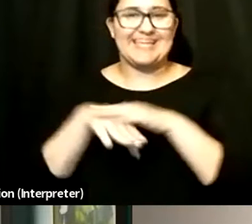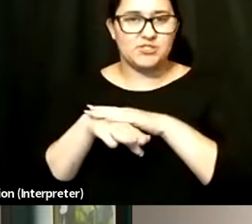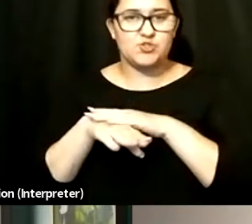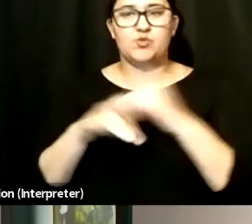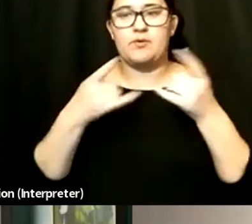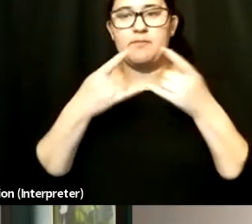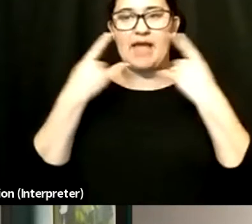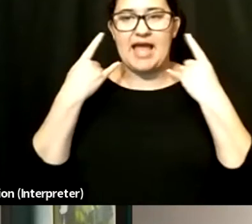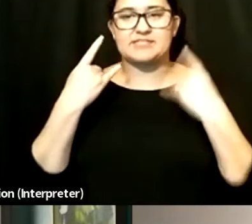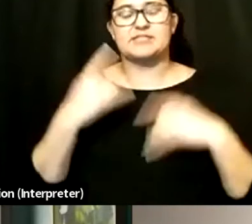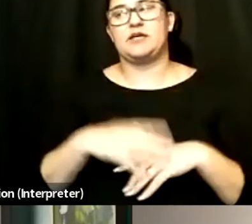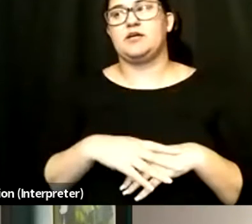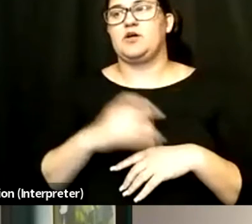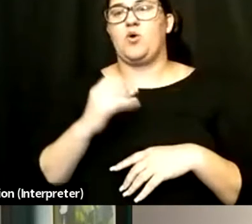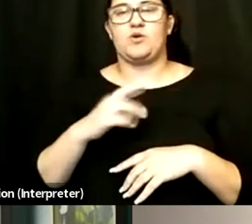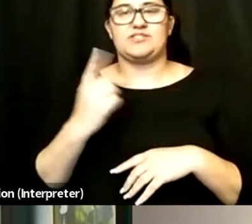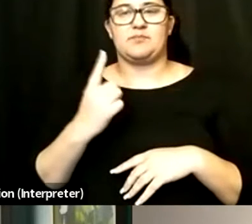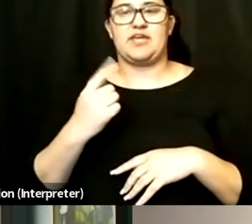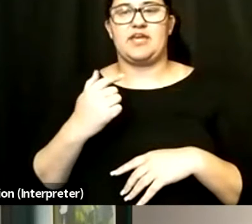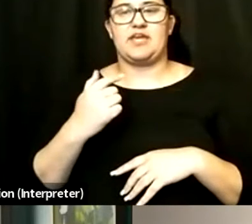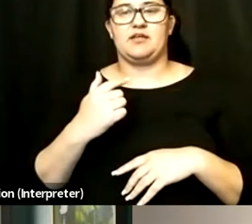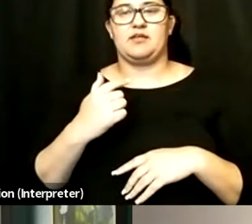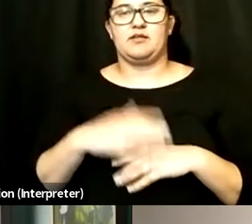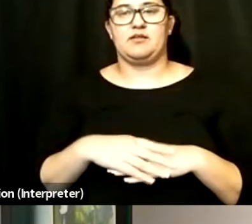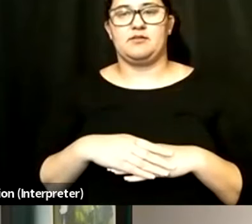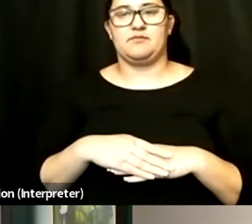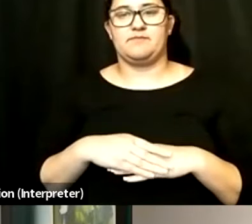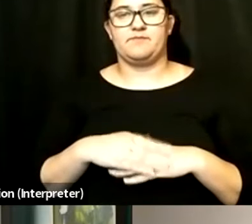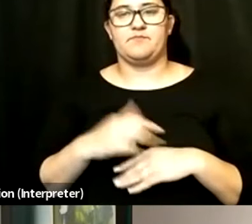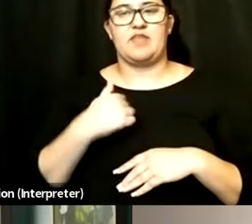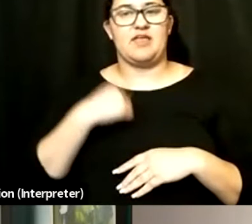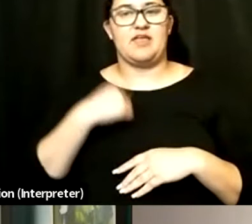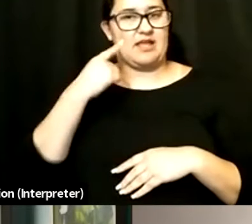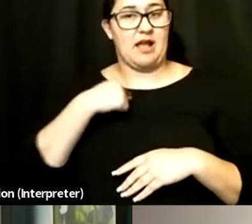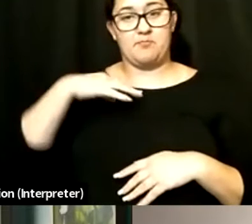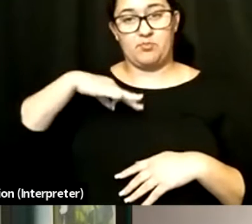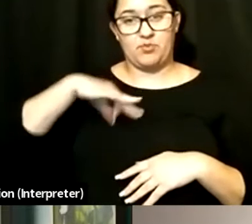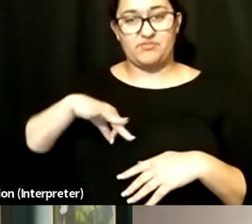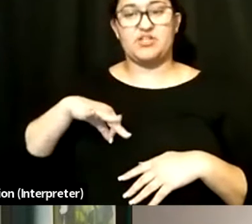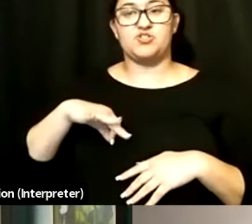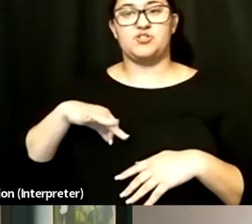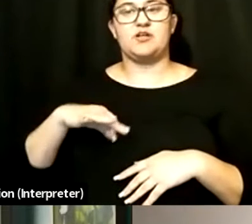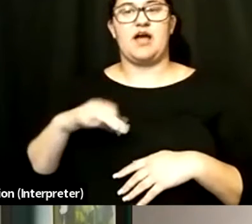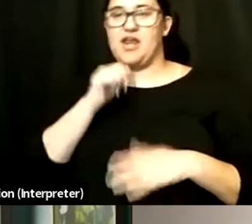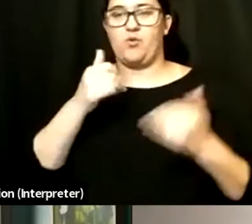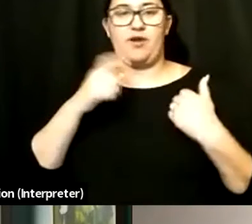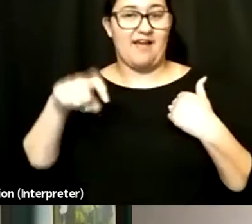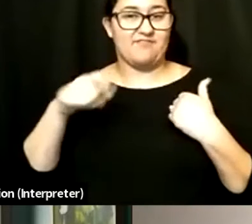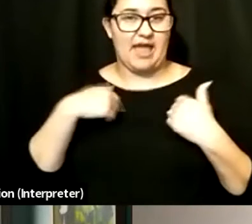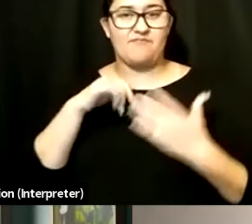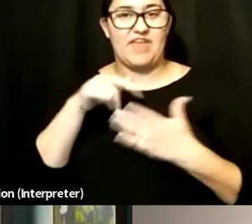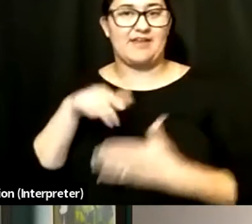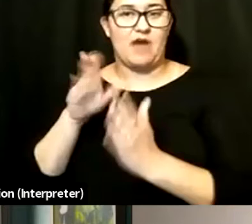awaits me because thankfully I'm privileged that in my home I don't have to have those encounters.